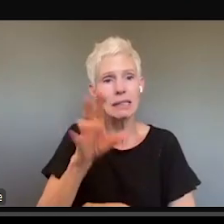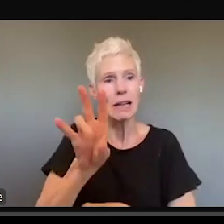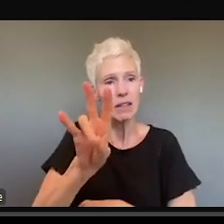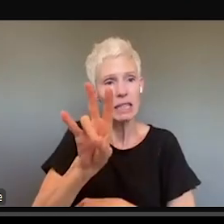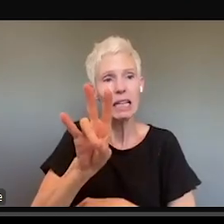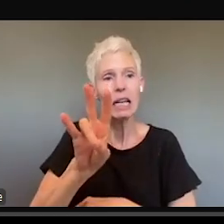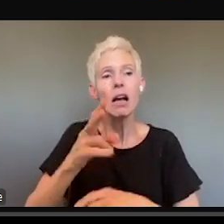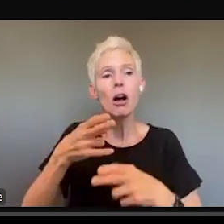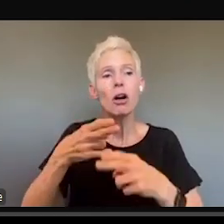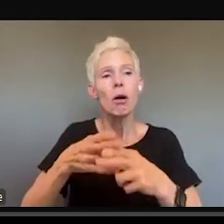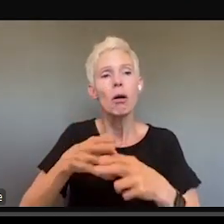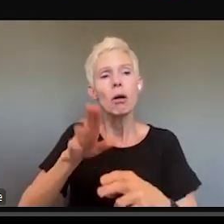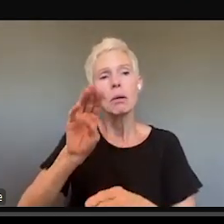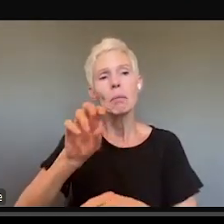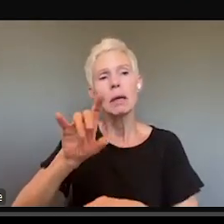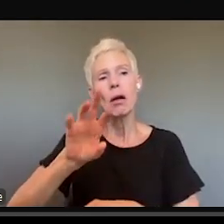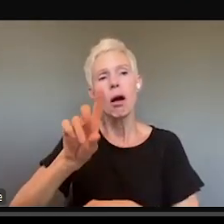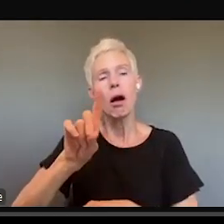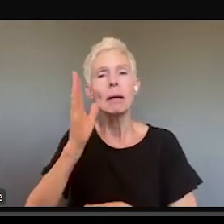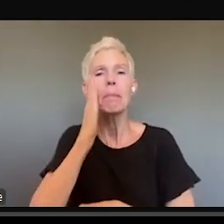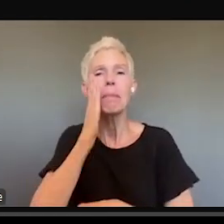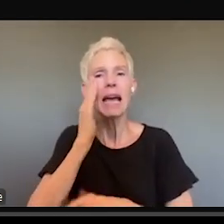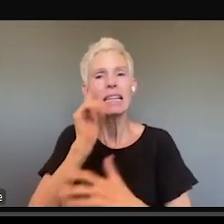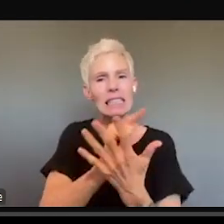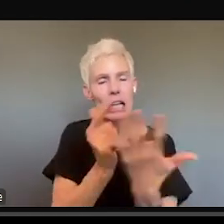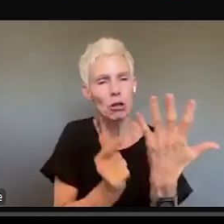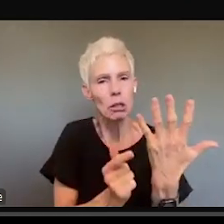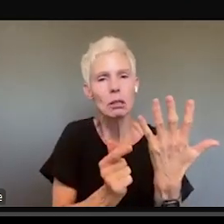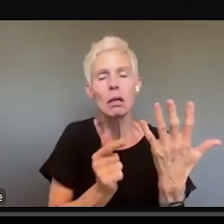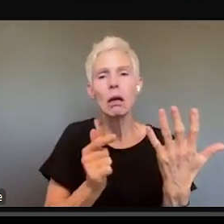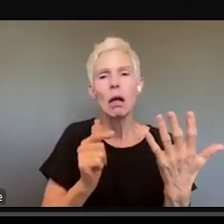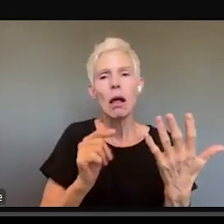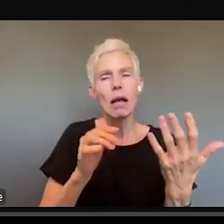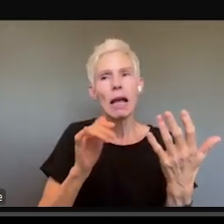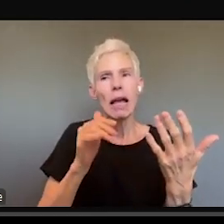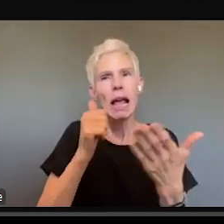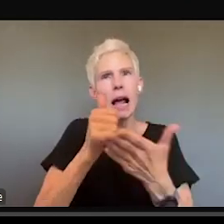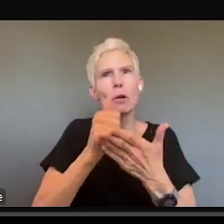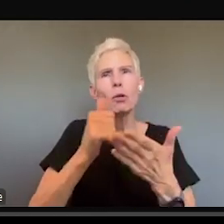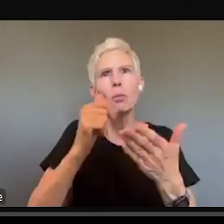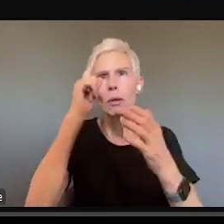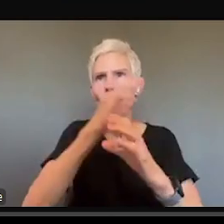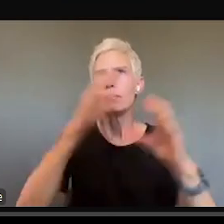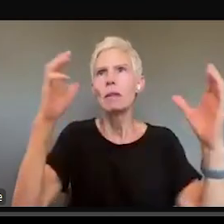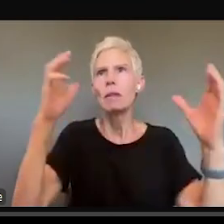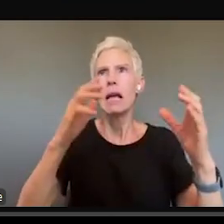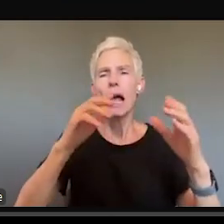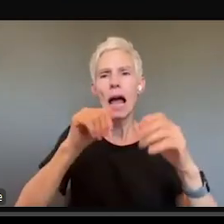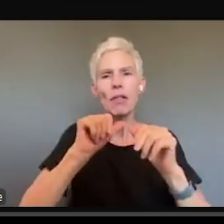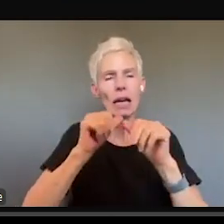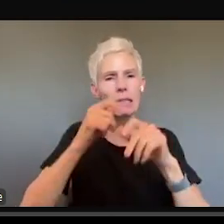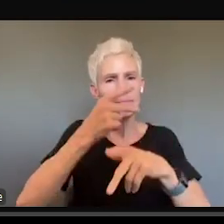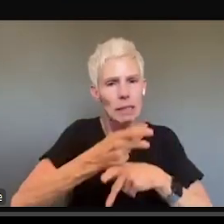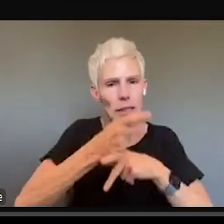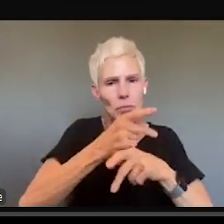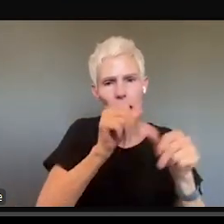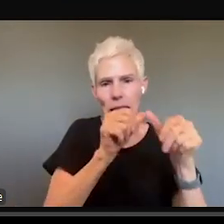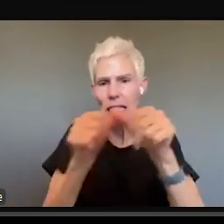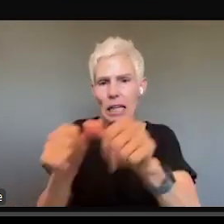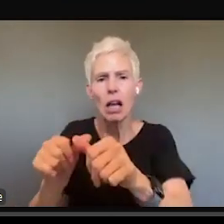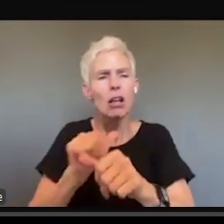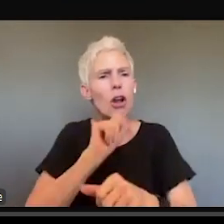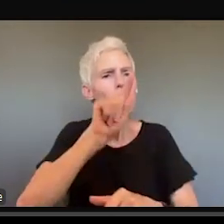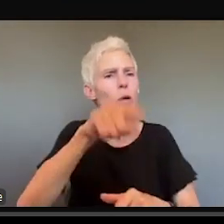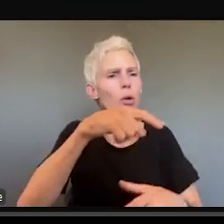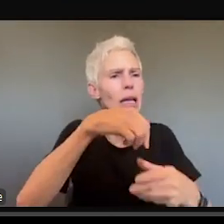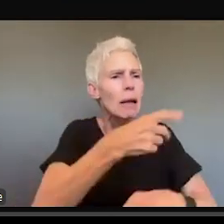series, really to talk about ways to think about our care continuum, much broader than just inpatient beds and all the